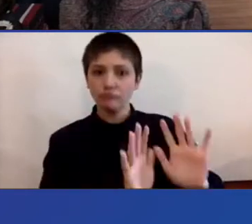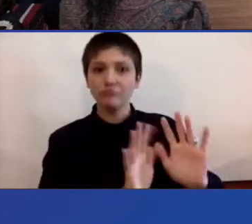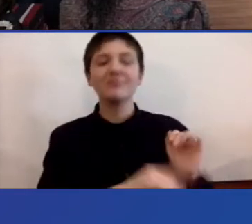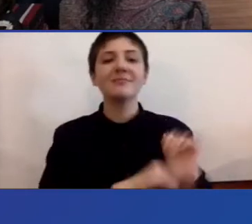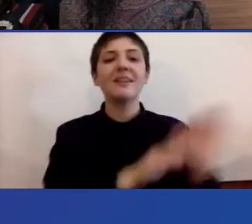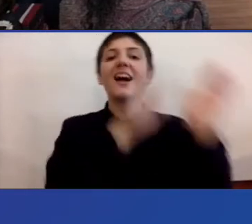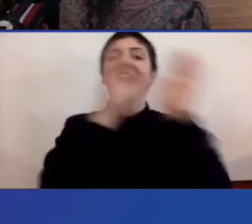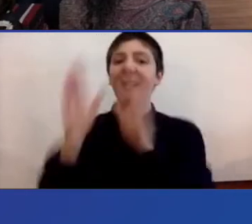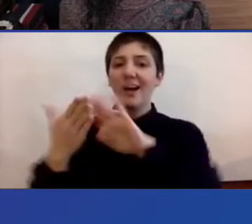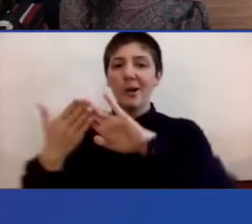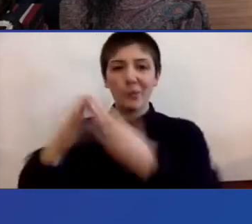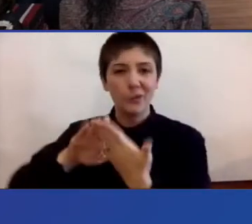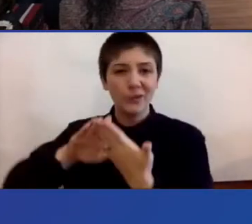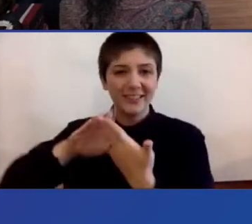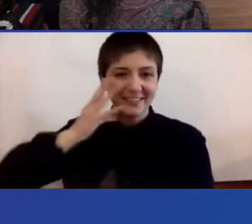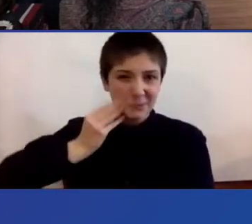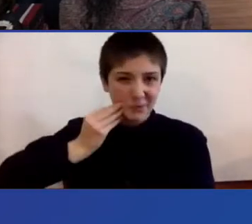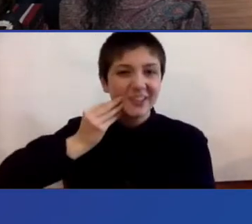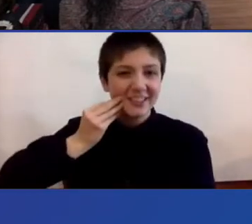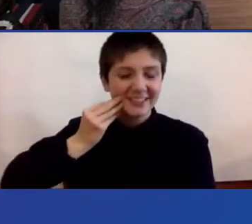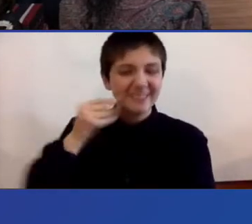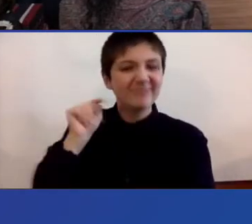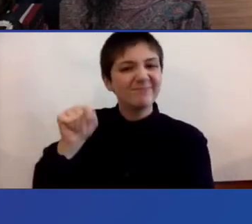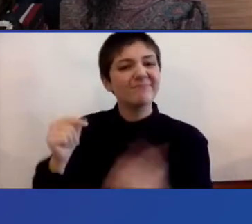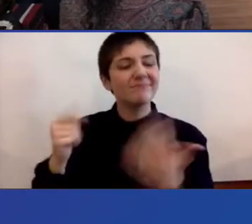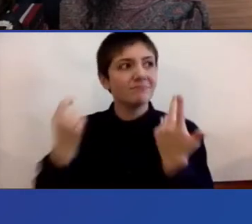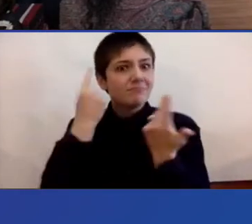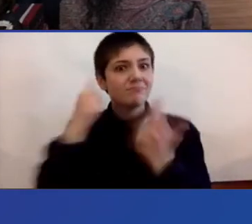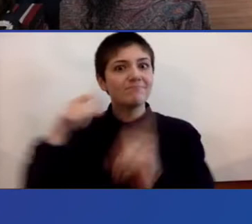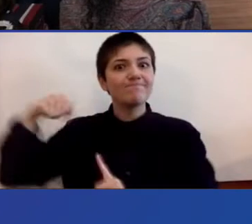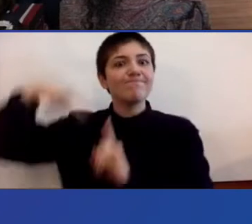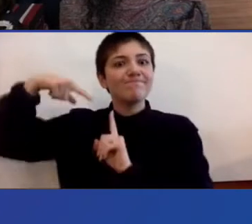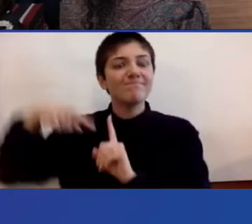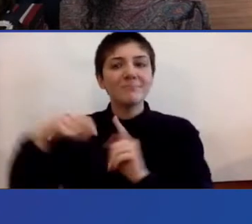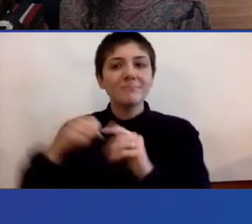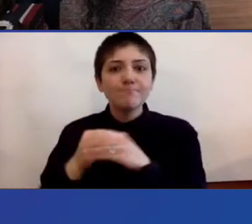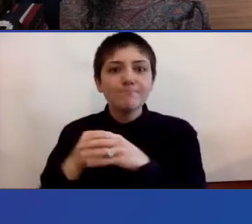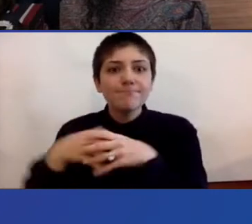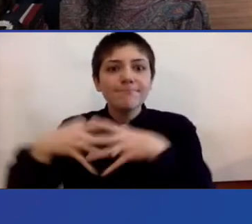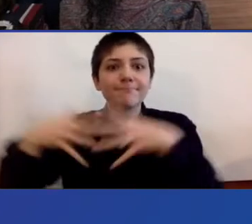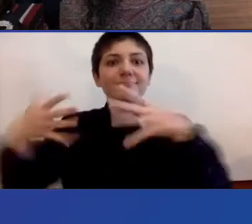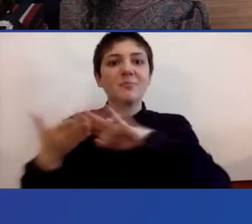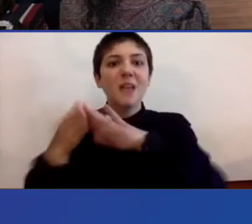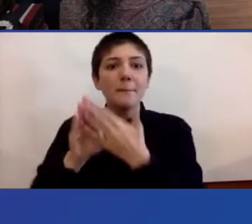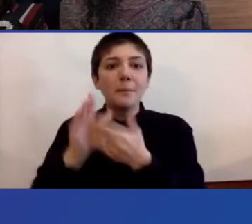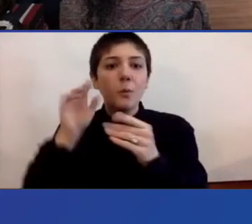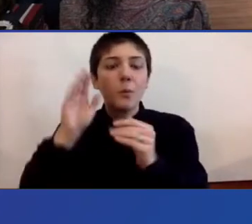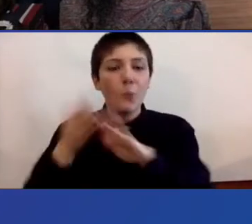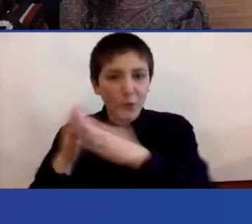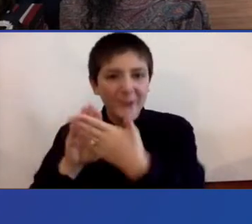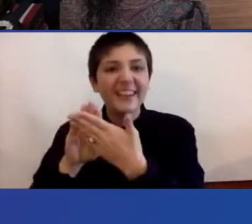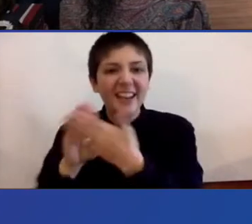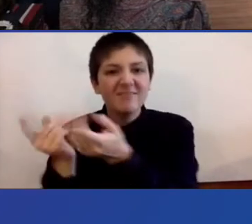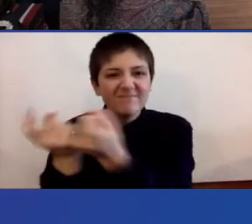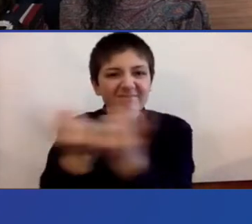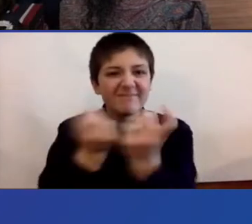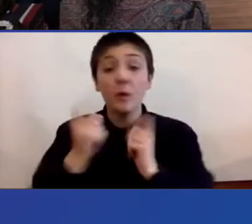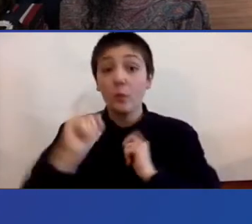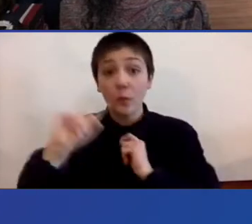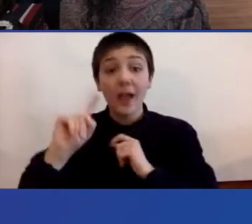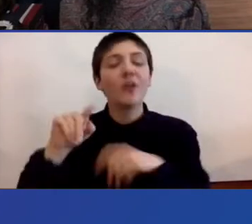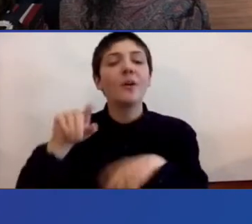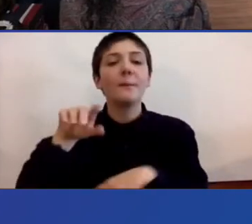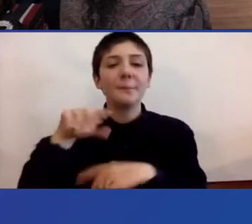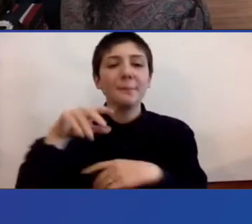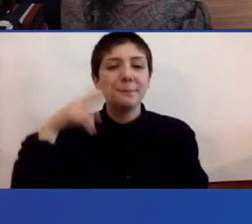community experience, because this tradition started as a communal experience in rural places in the Gulf of Mexico.